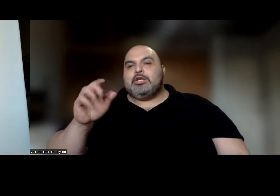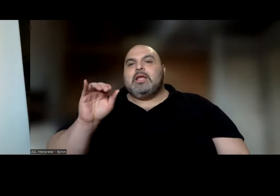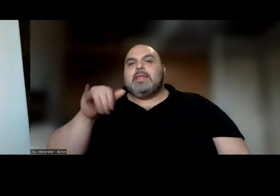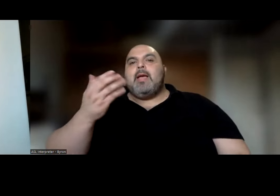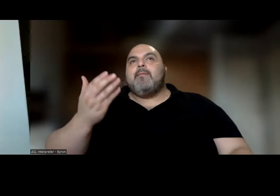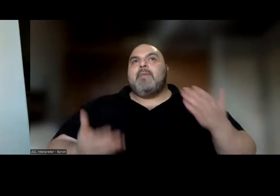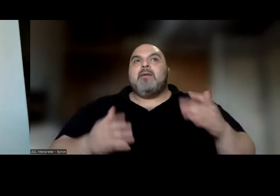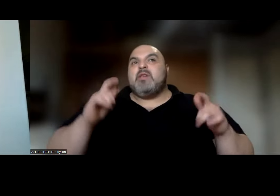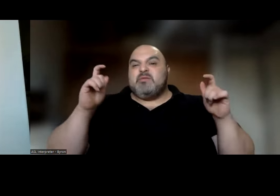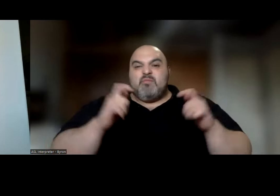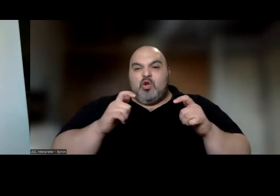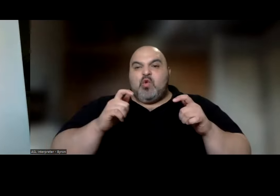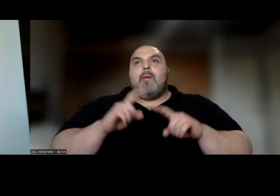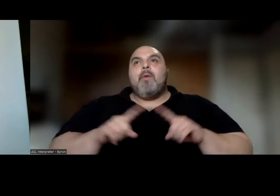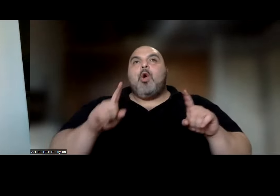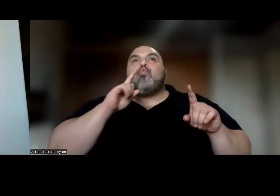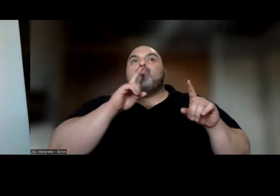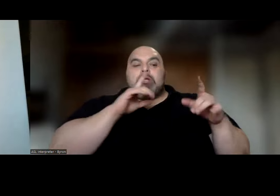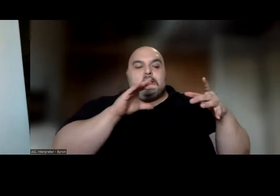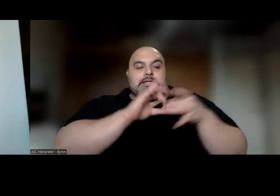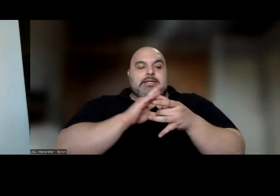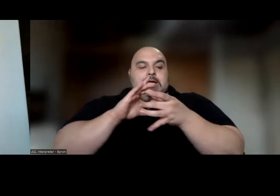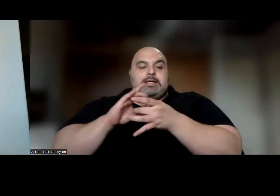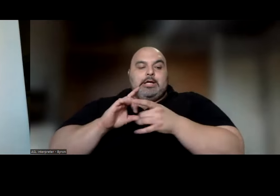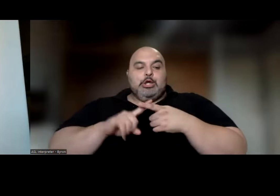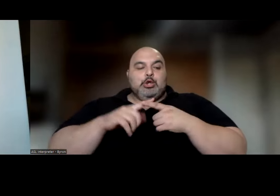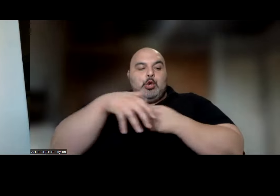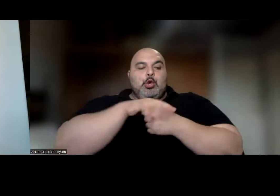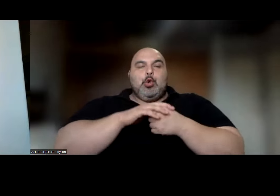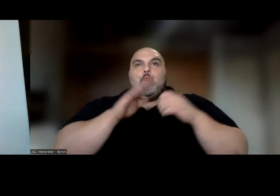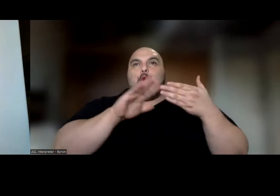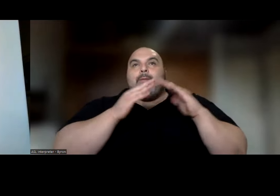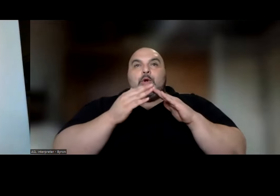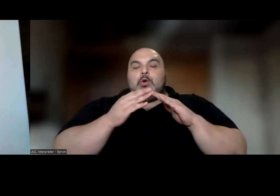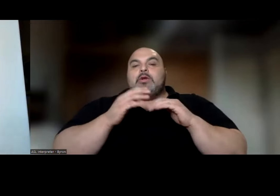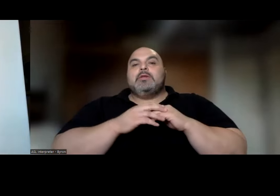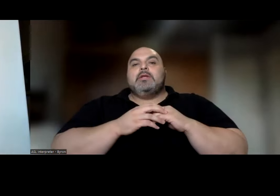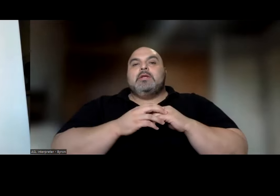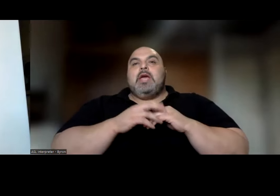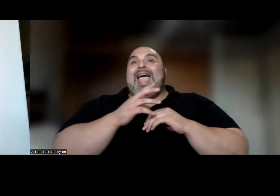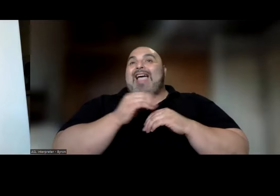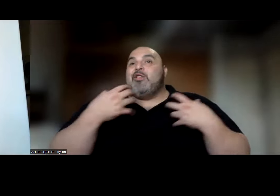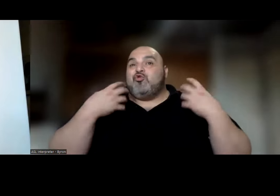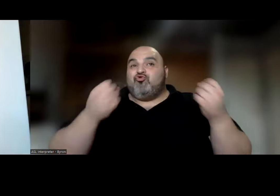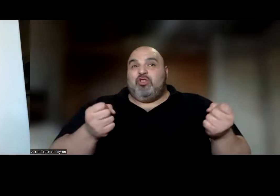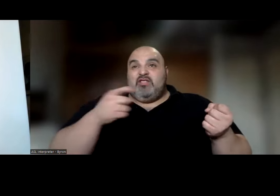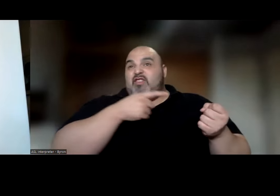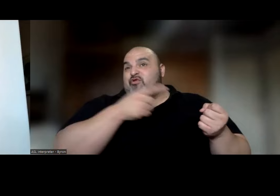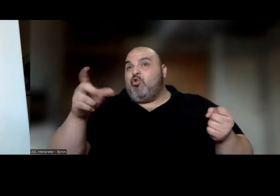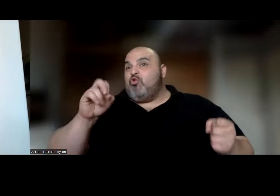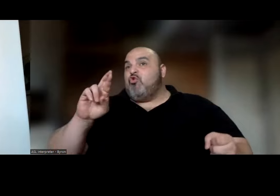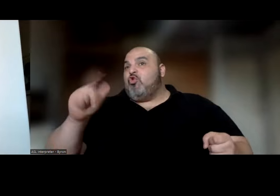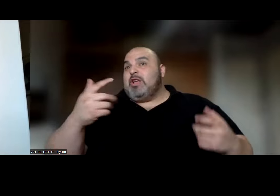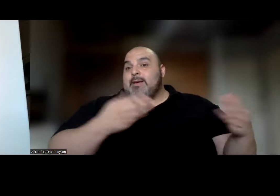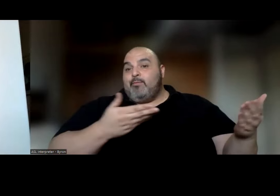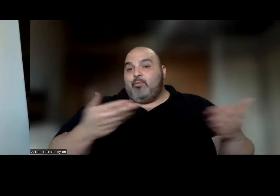be smaller but very well connected to local communities, and the strength that those organizations can